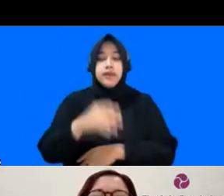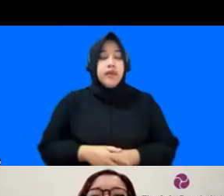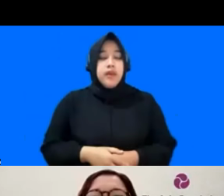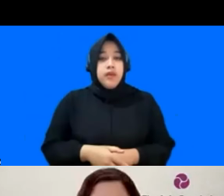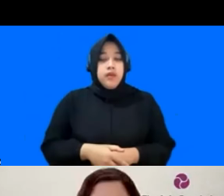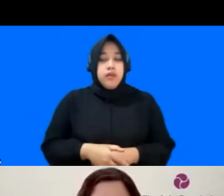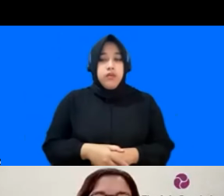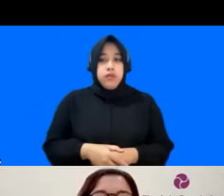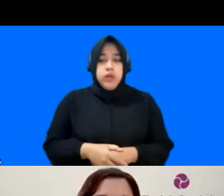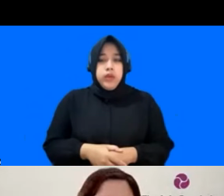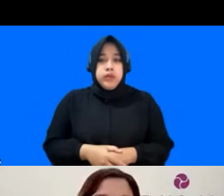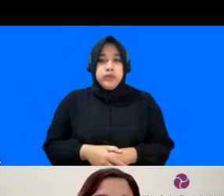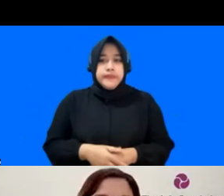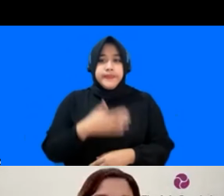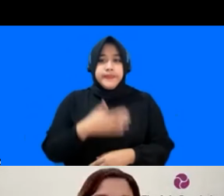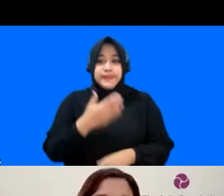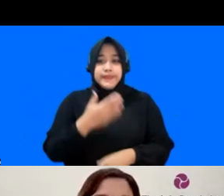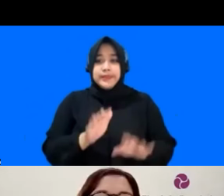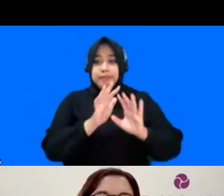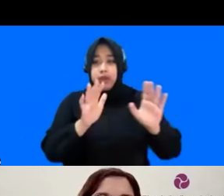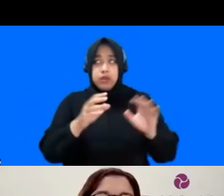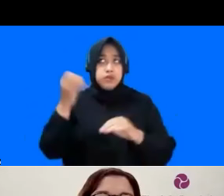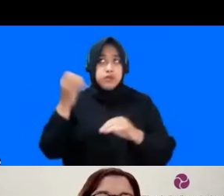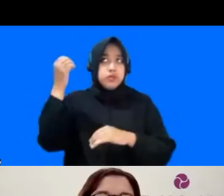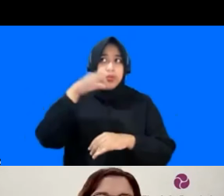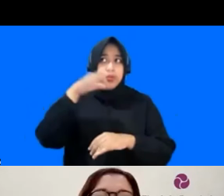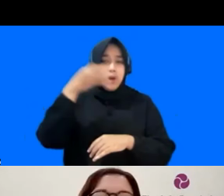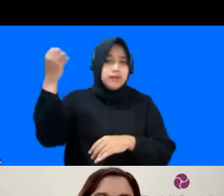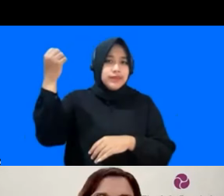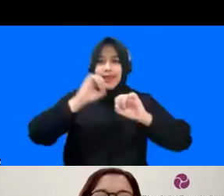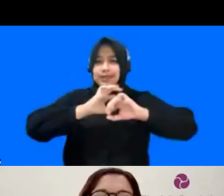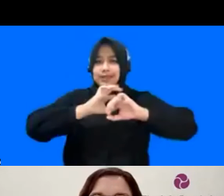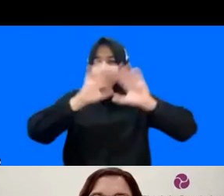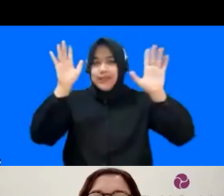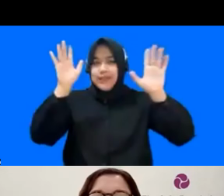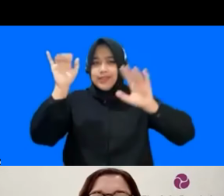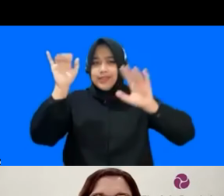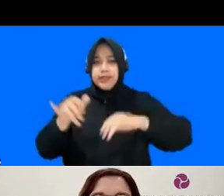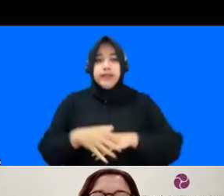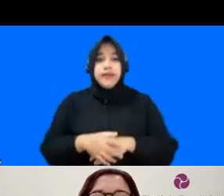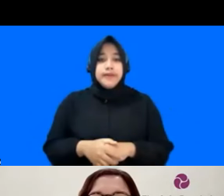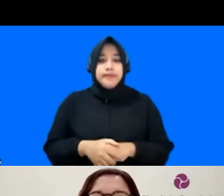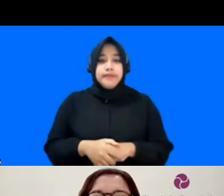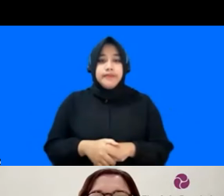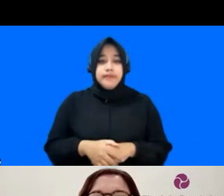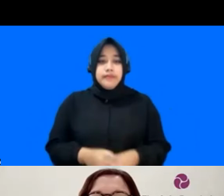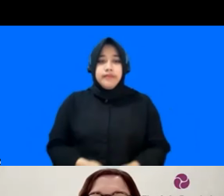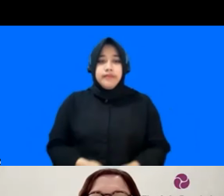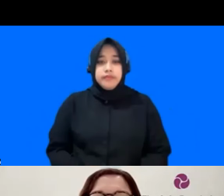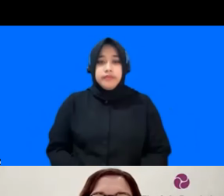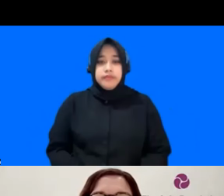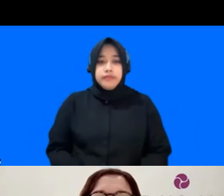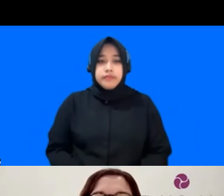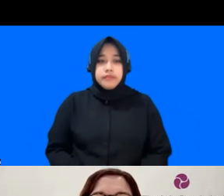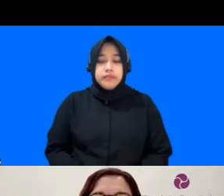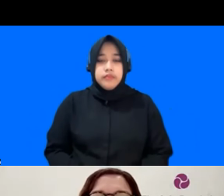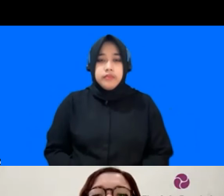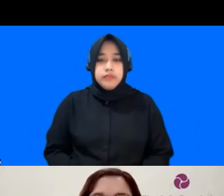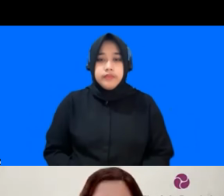well. Very clear, thank you. Wonderful, sorry. I'll be sharing my